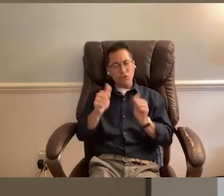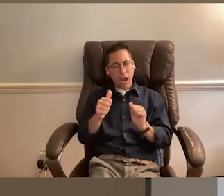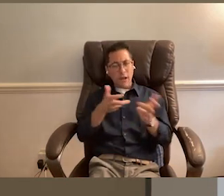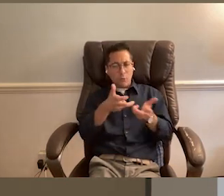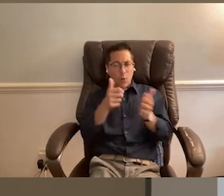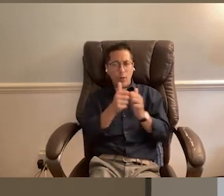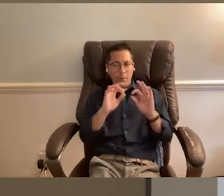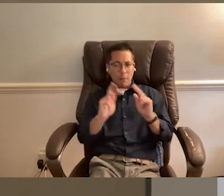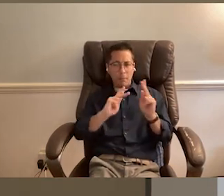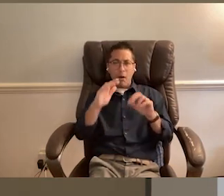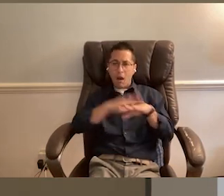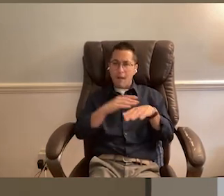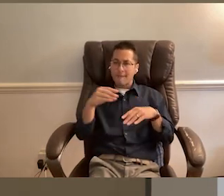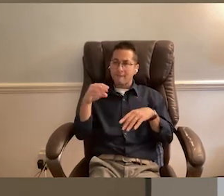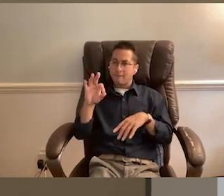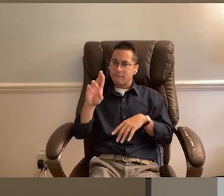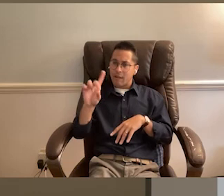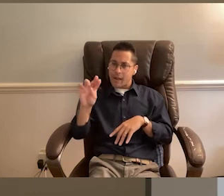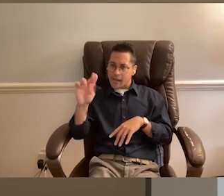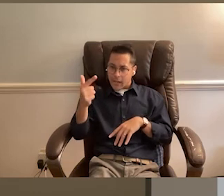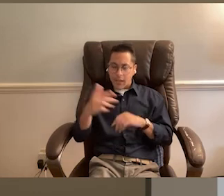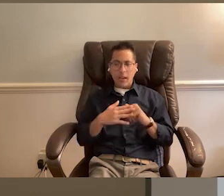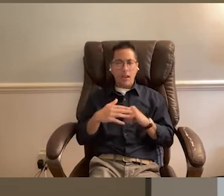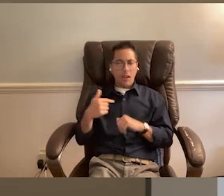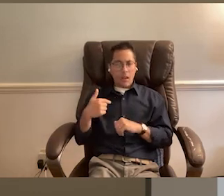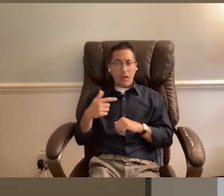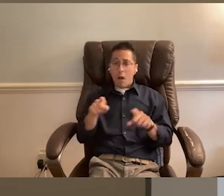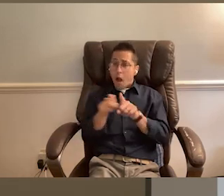any age, or we also take private pay, so